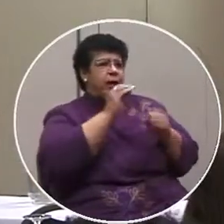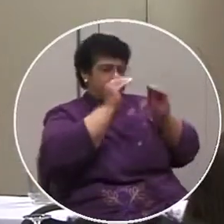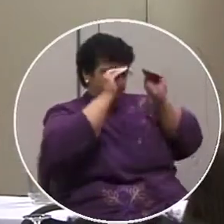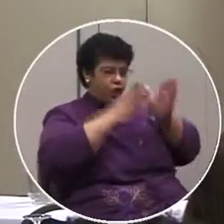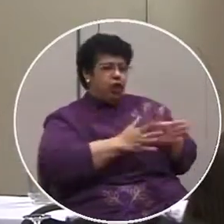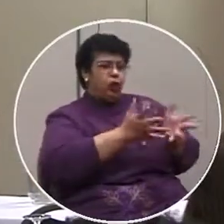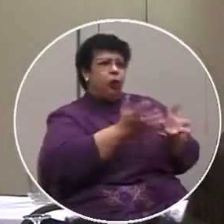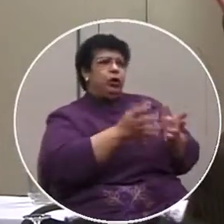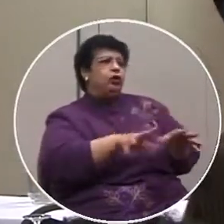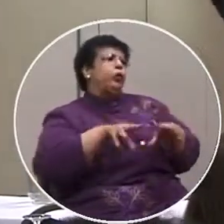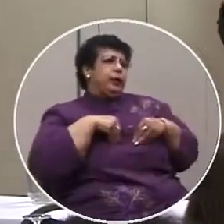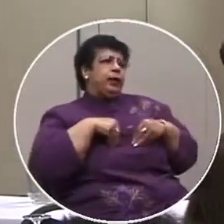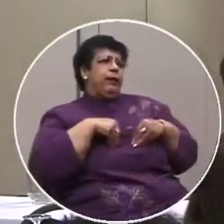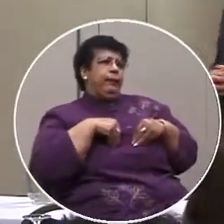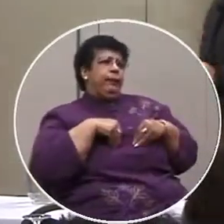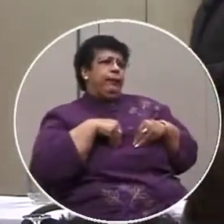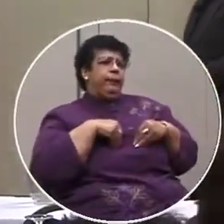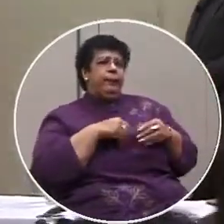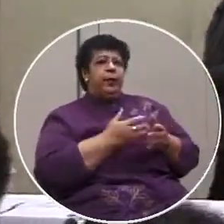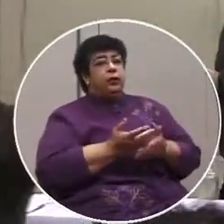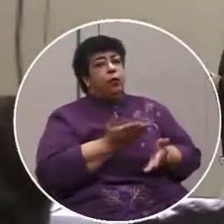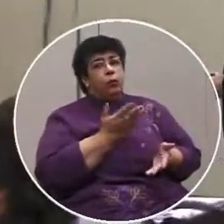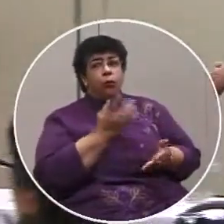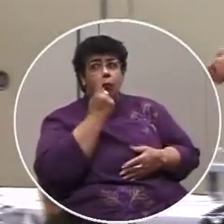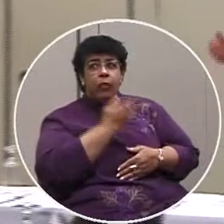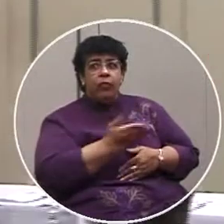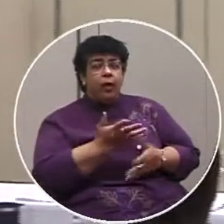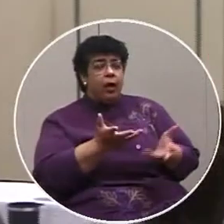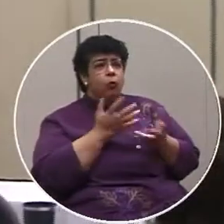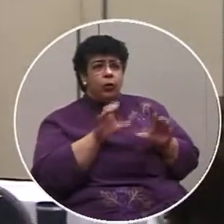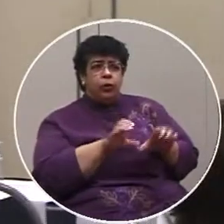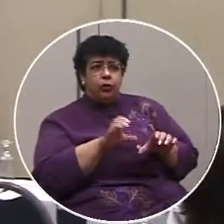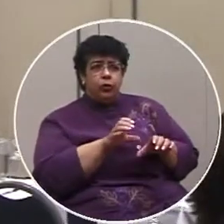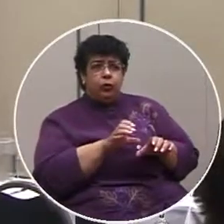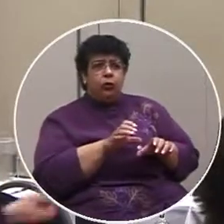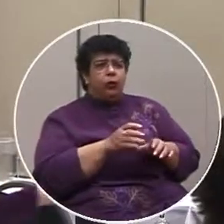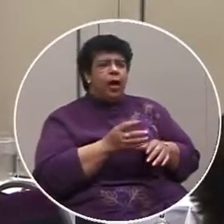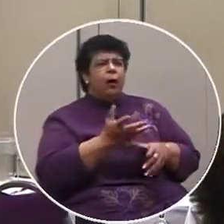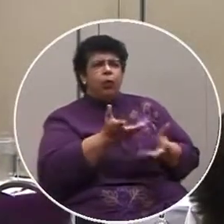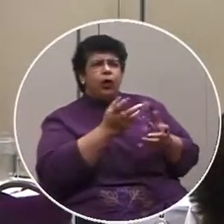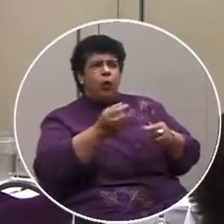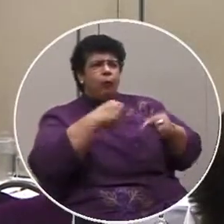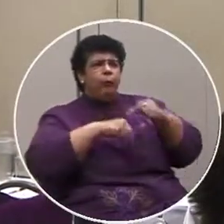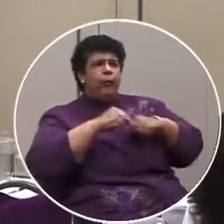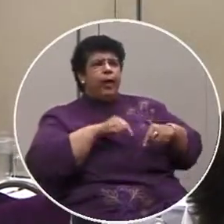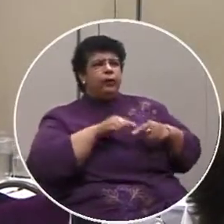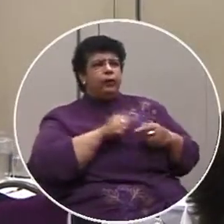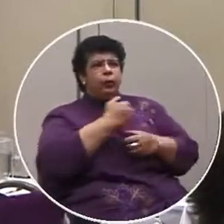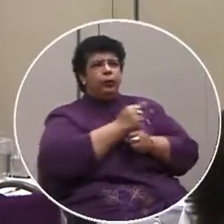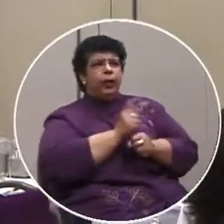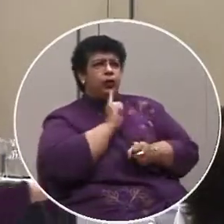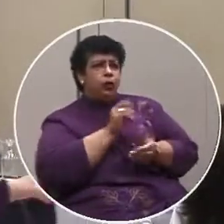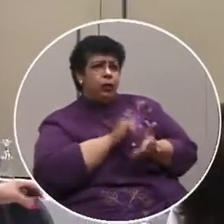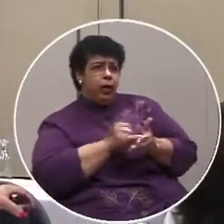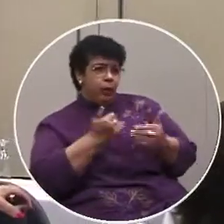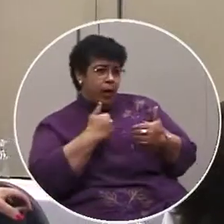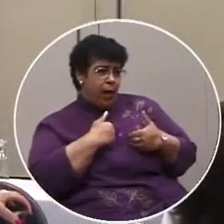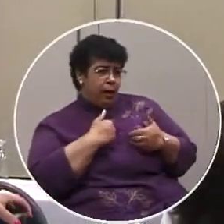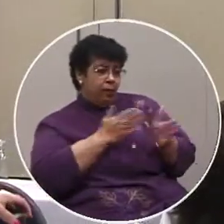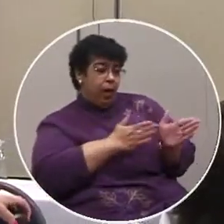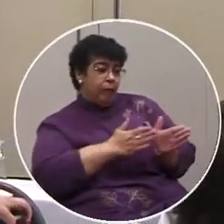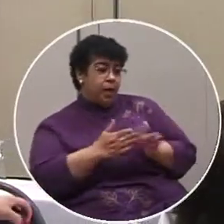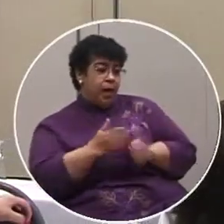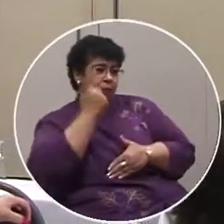first things that I'm going to do, and it may be something here that we want to go back to, is ensuring that we have a plan for the adults